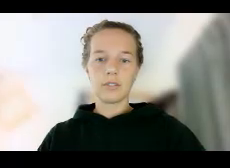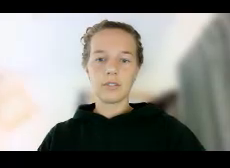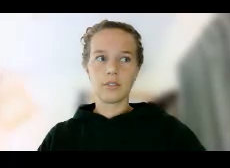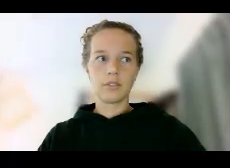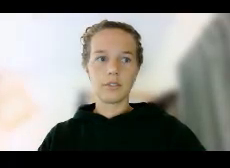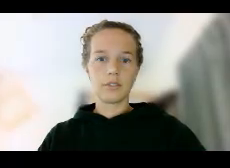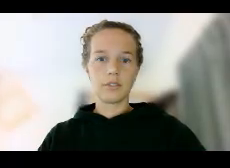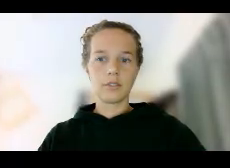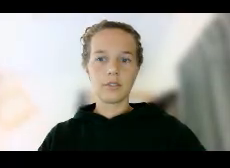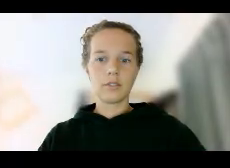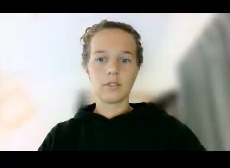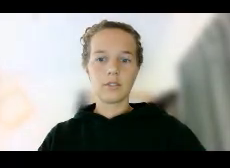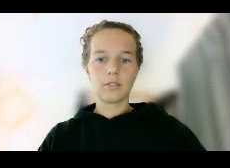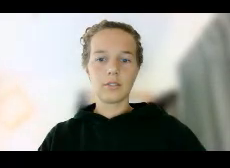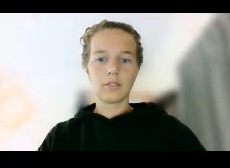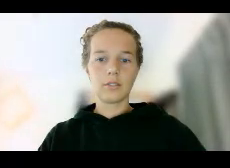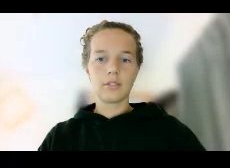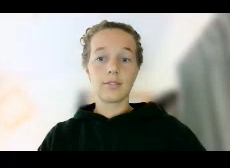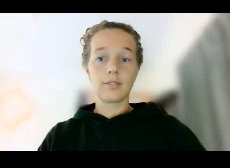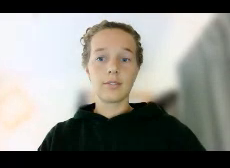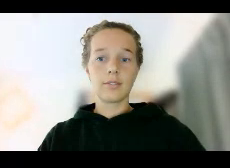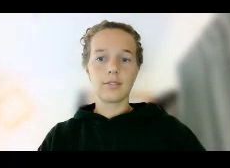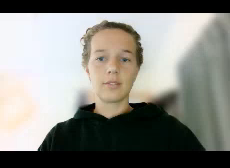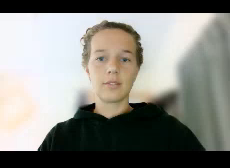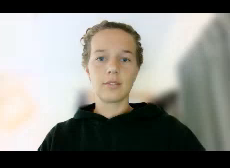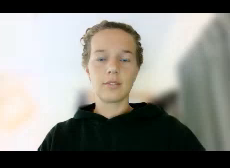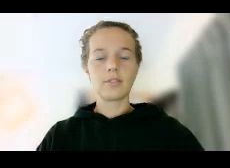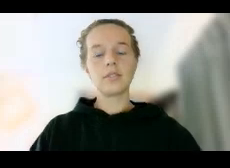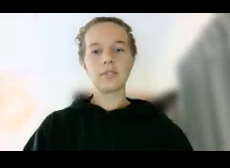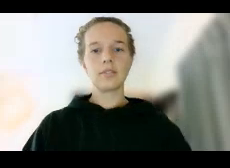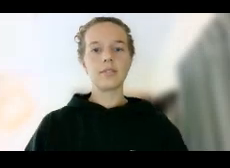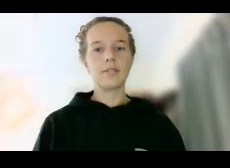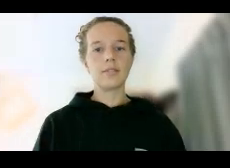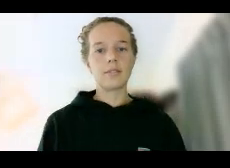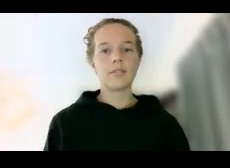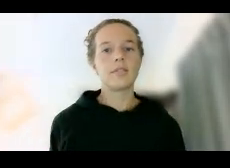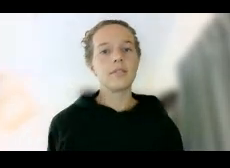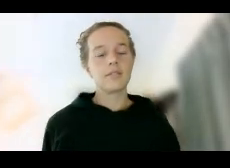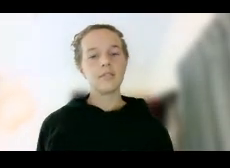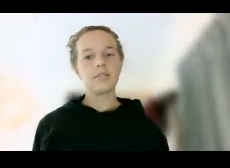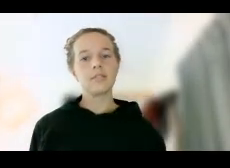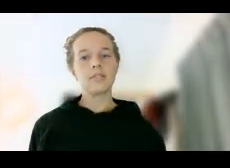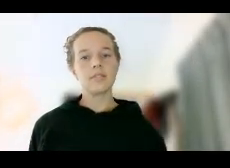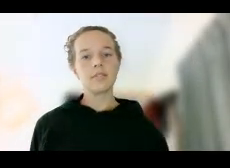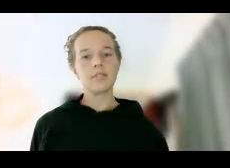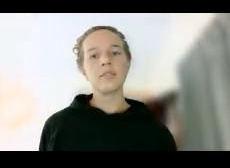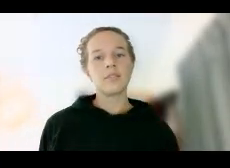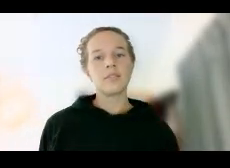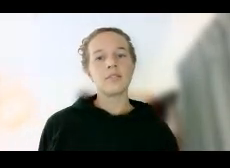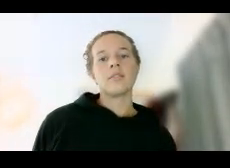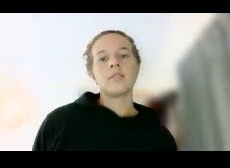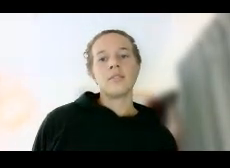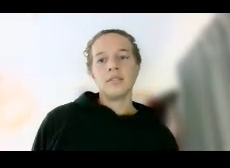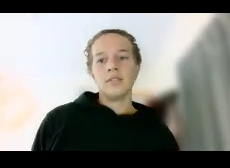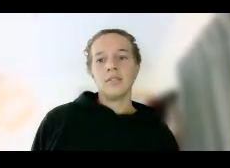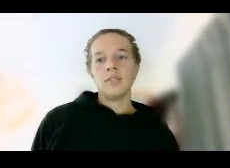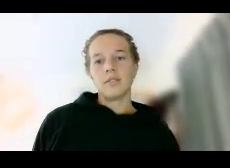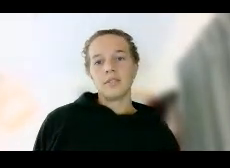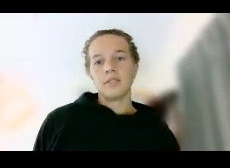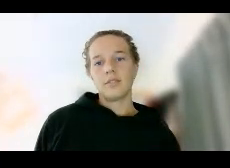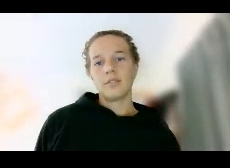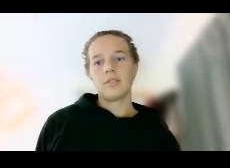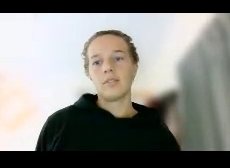salmon, salmon feed us, but salmon also feed bears and wolves and these like big land predators when they